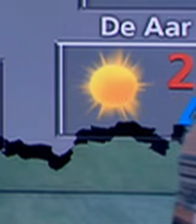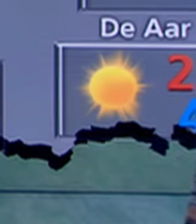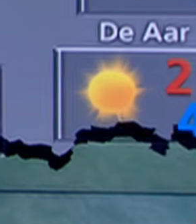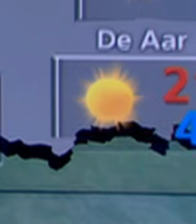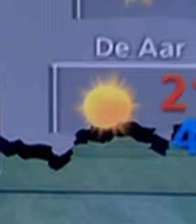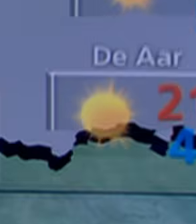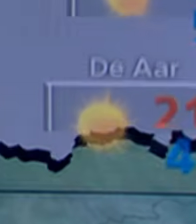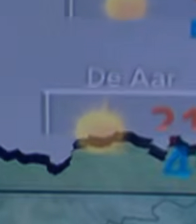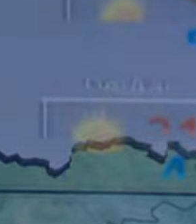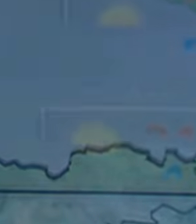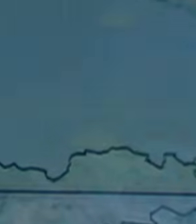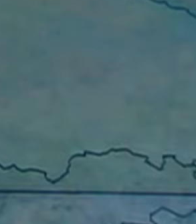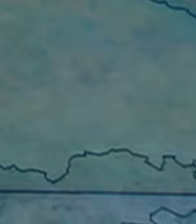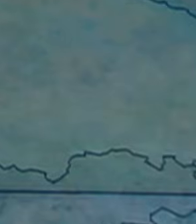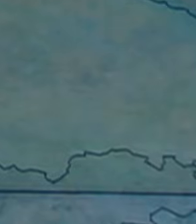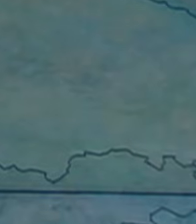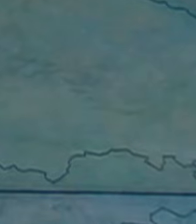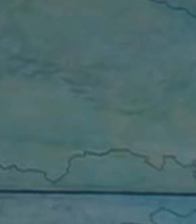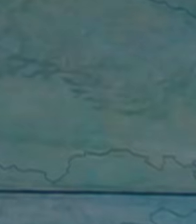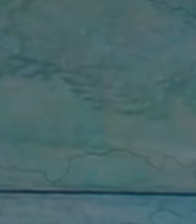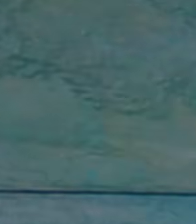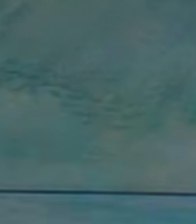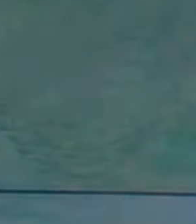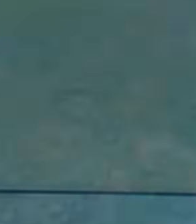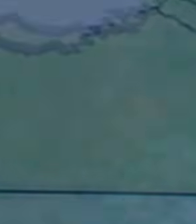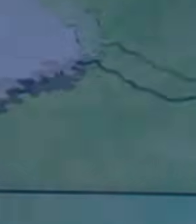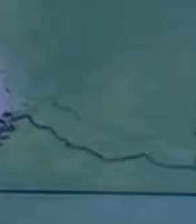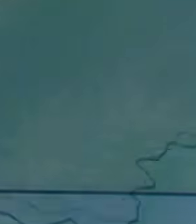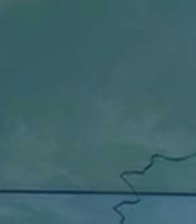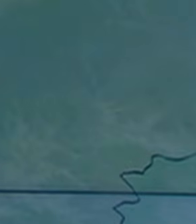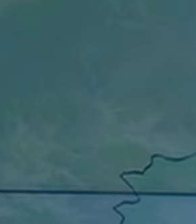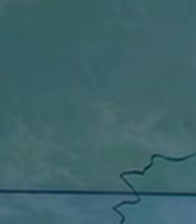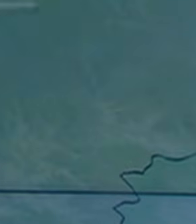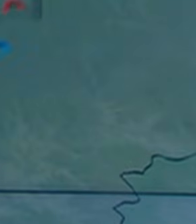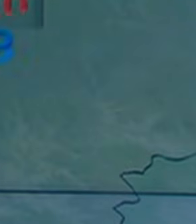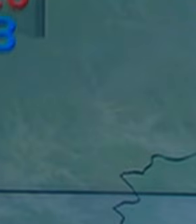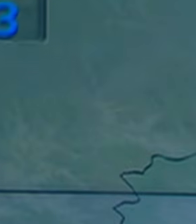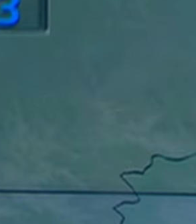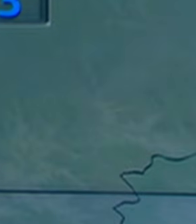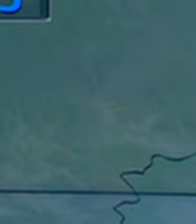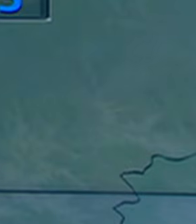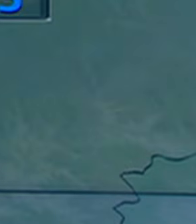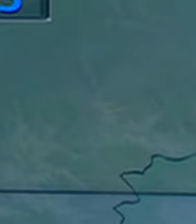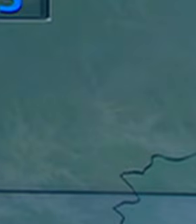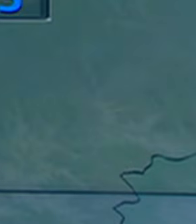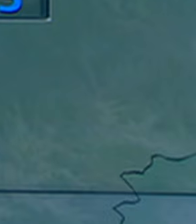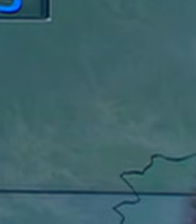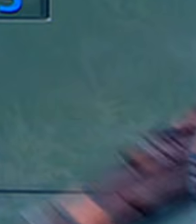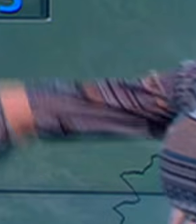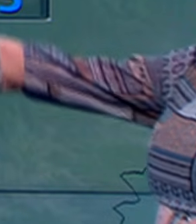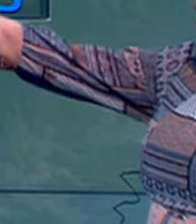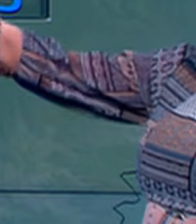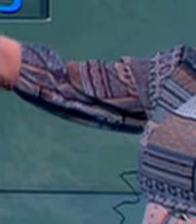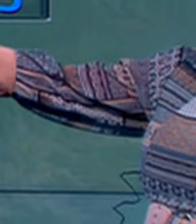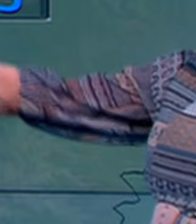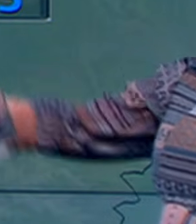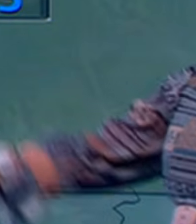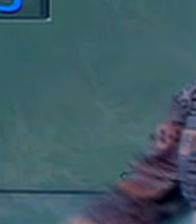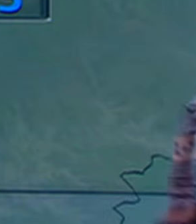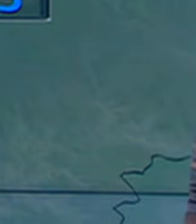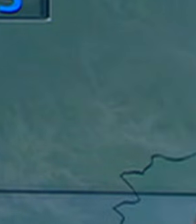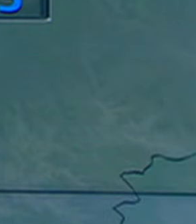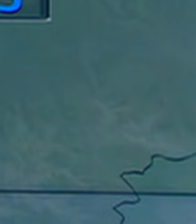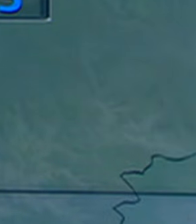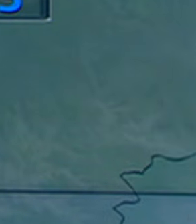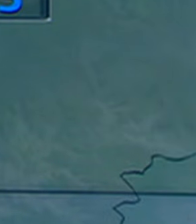lei re tšwela pele jwale le tšona ge re lebelela gona go Freestata go sasa le gona go tlabe go ntše go ba tla itemogela go tonya ka meso ge re lebelela Bothaville